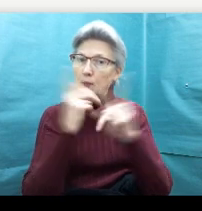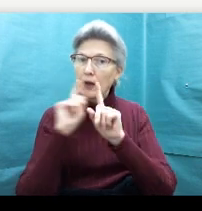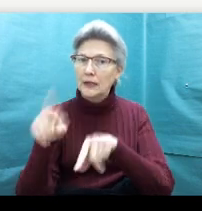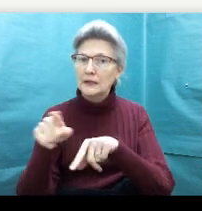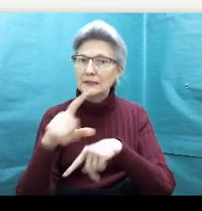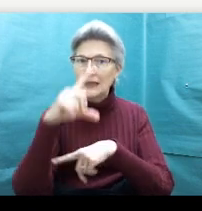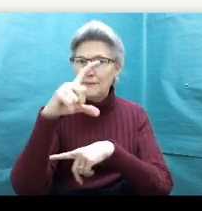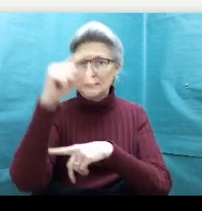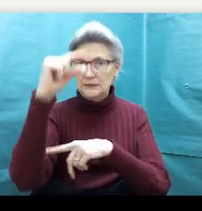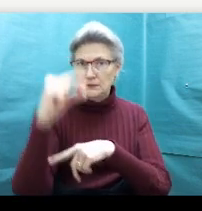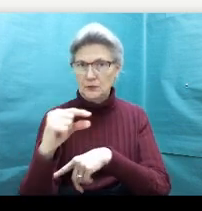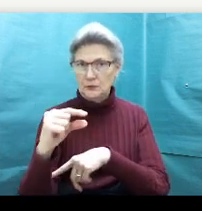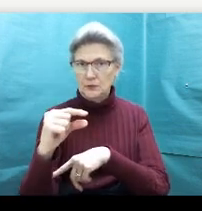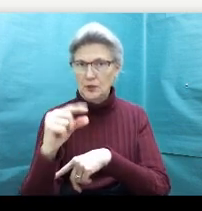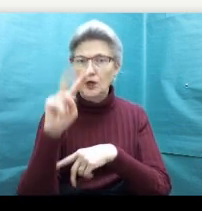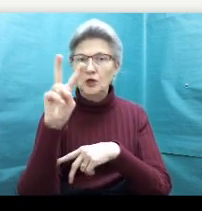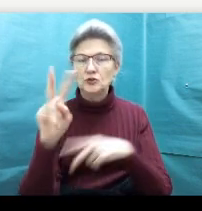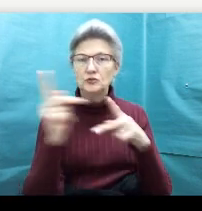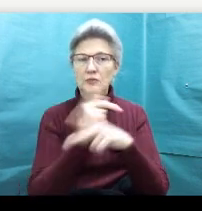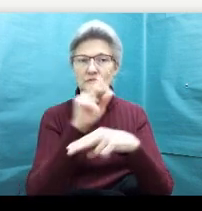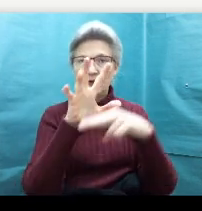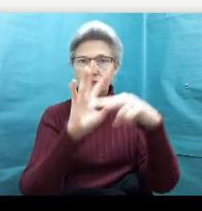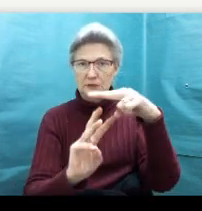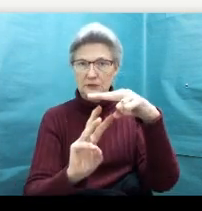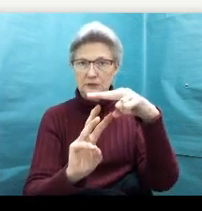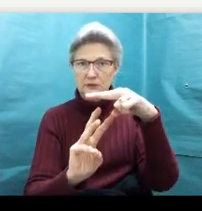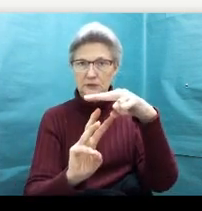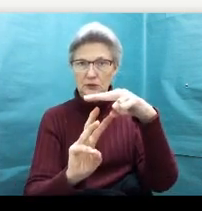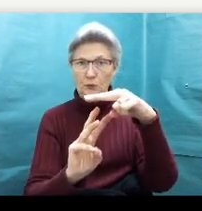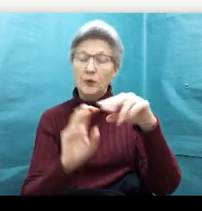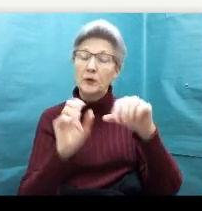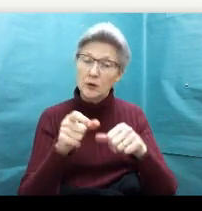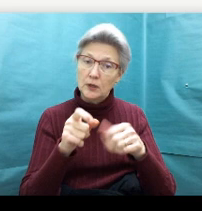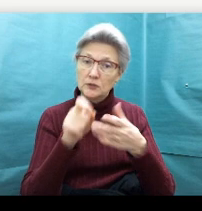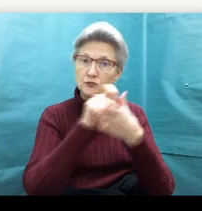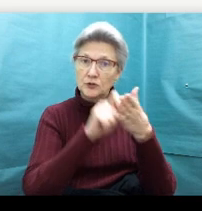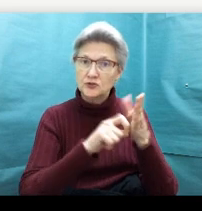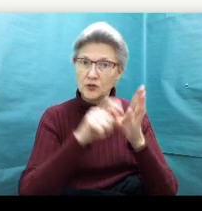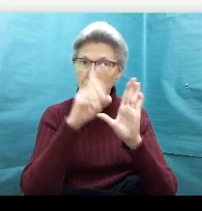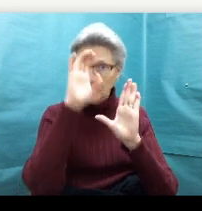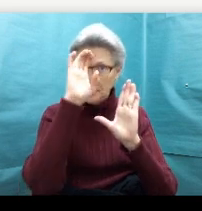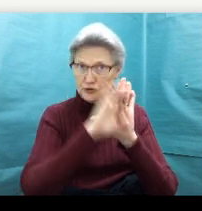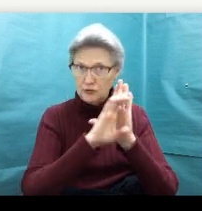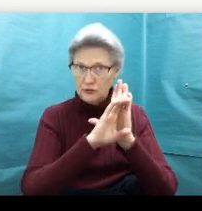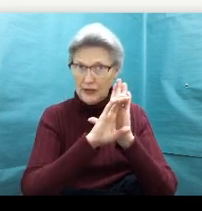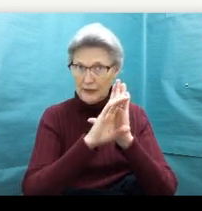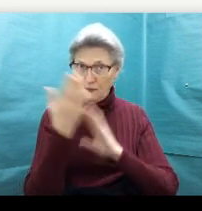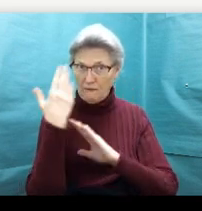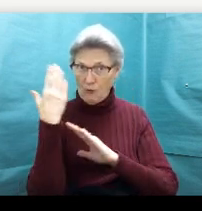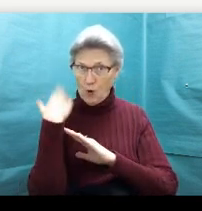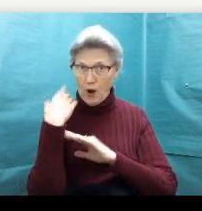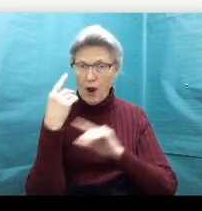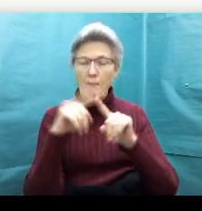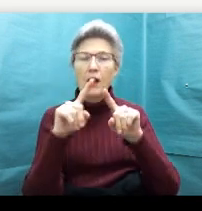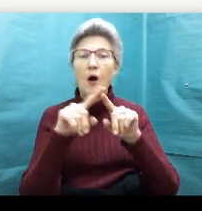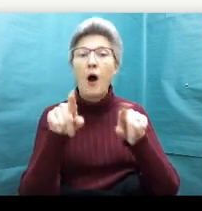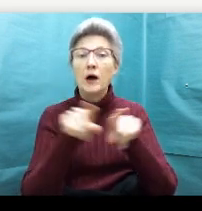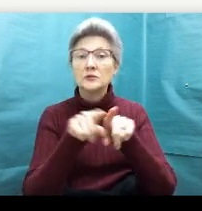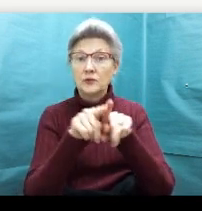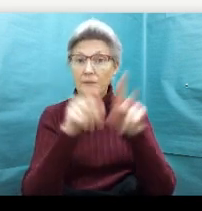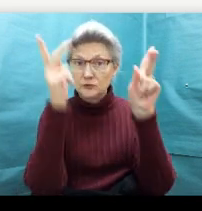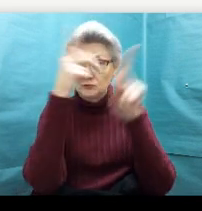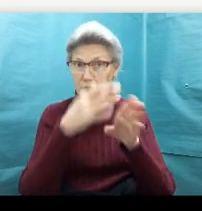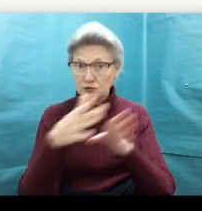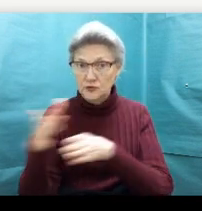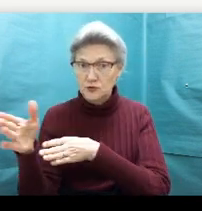number. So 2 times 5/6. We could sketch a model just like we did in the last problem, but we also have strategies that